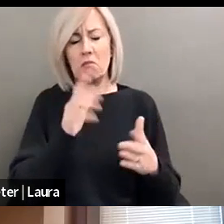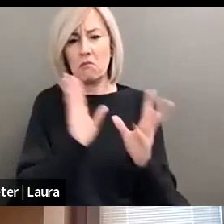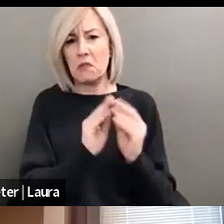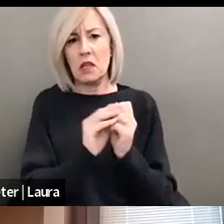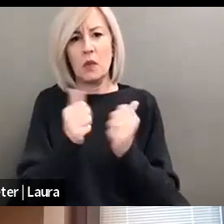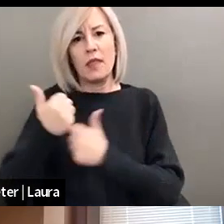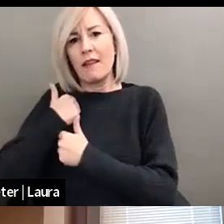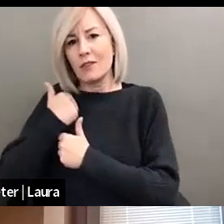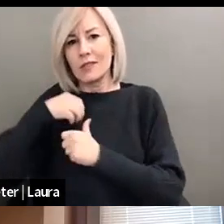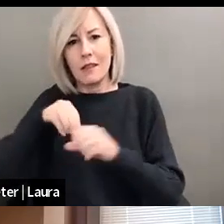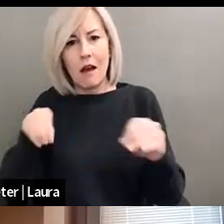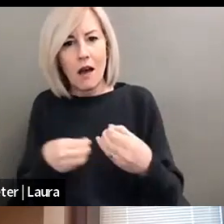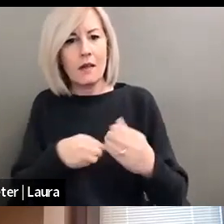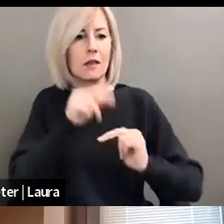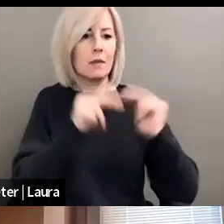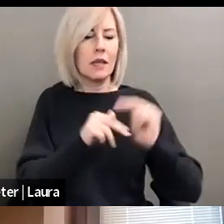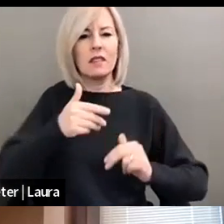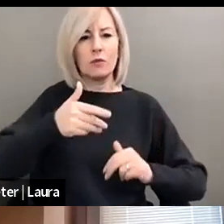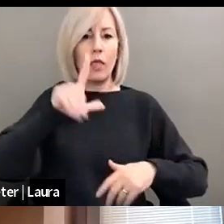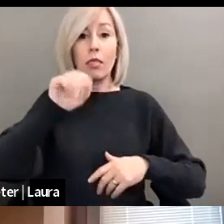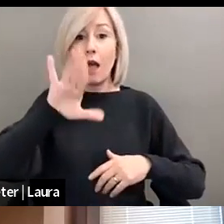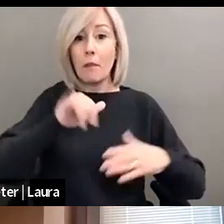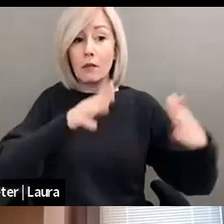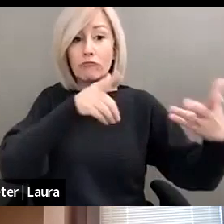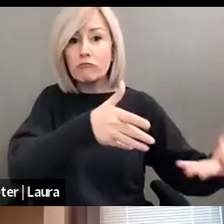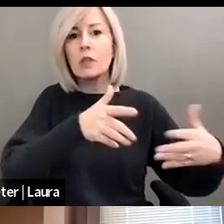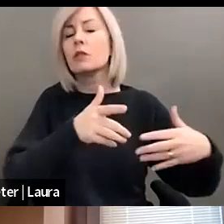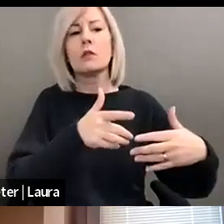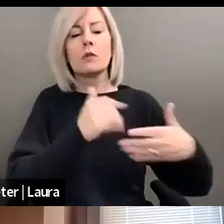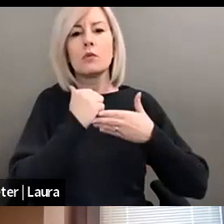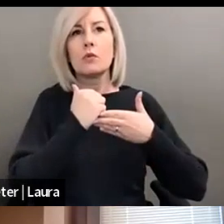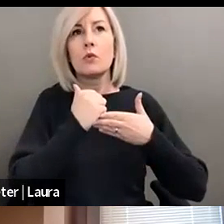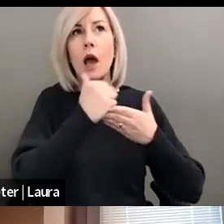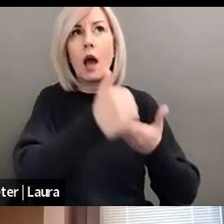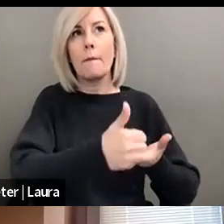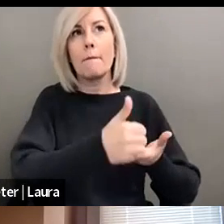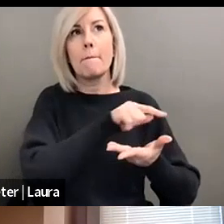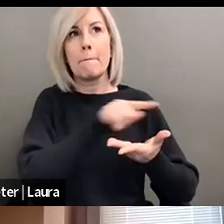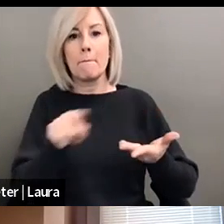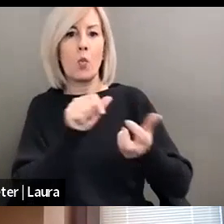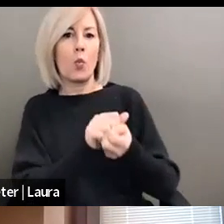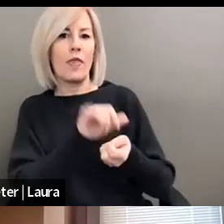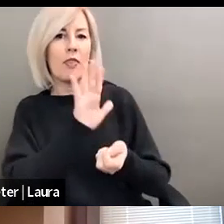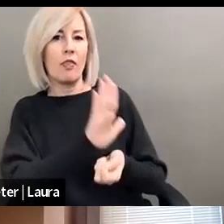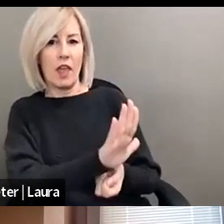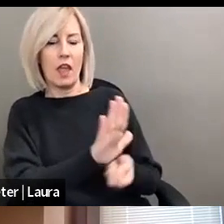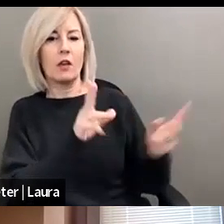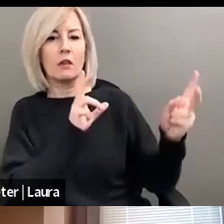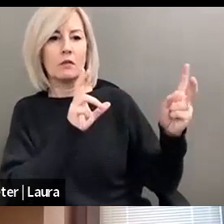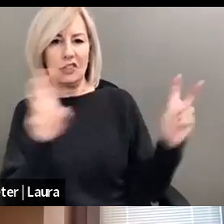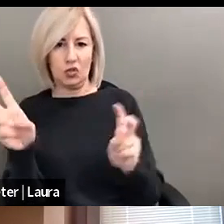in the office, in the foyer area, to help them with the issues that they are dealing